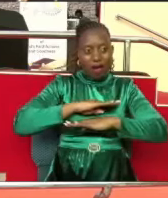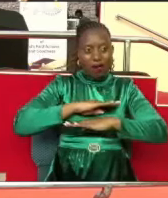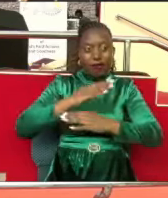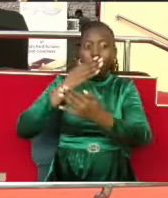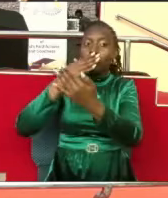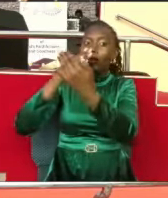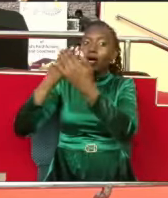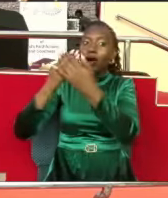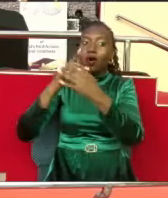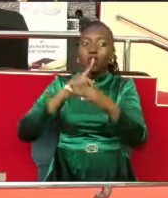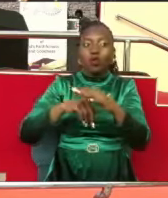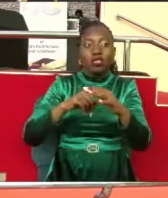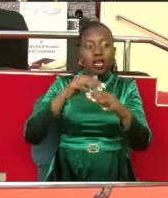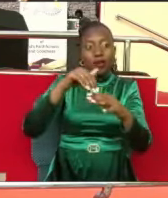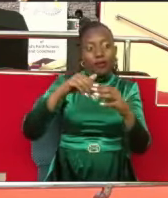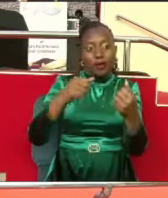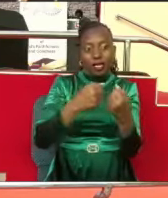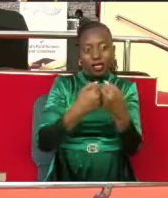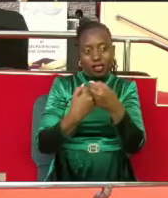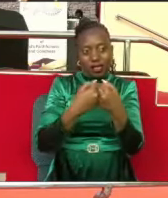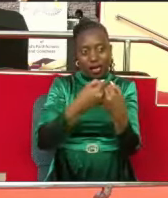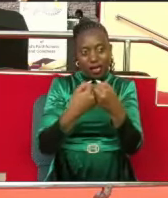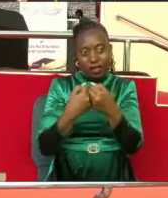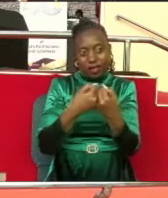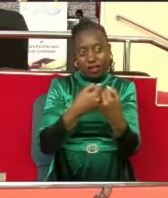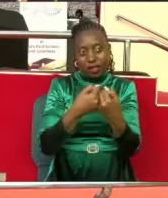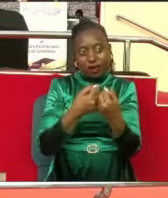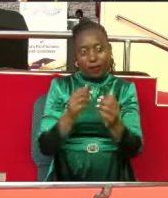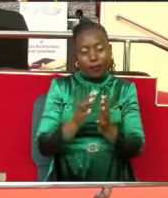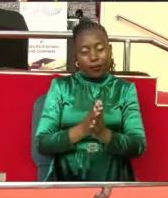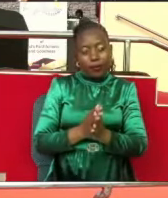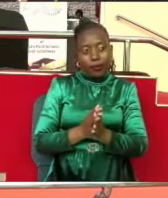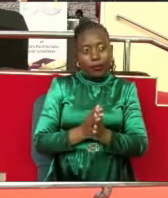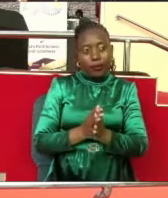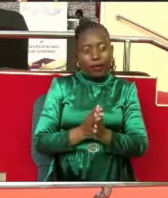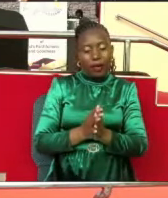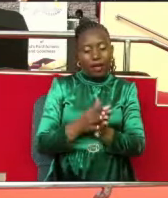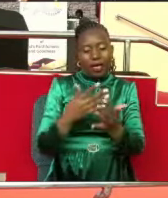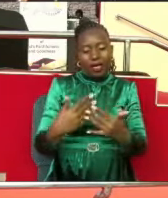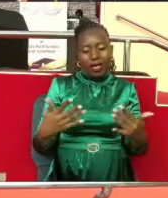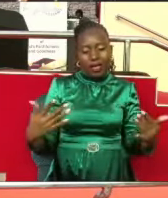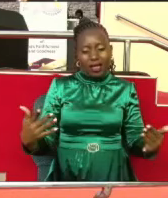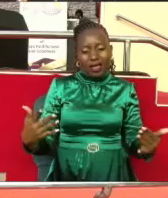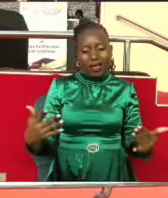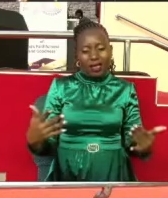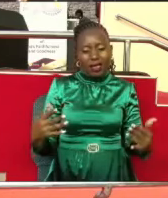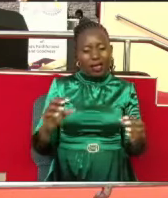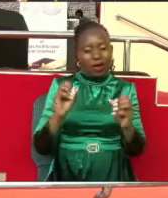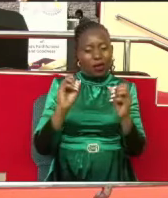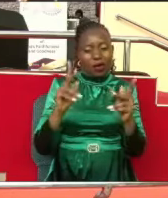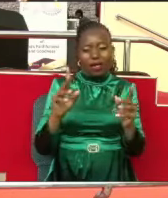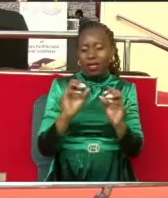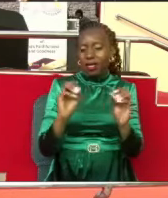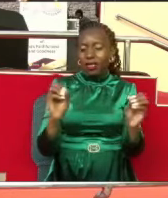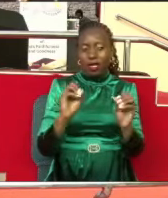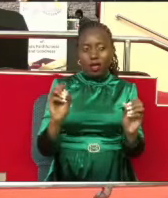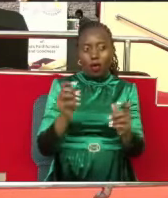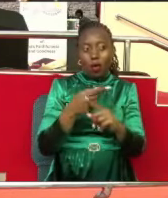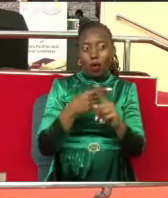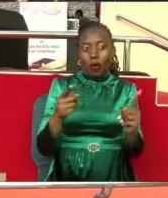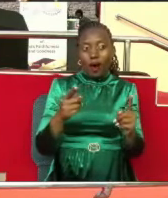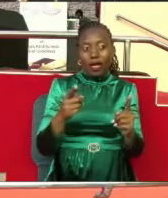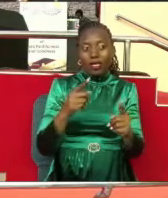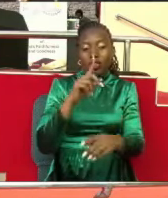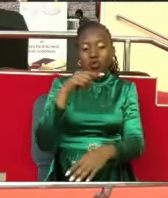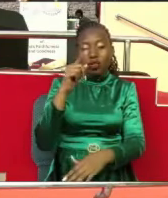Ni wakati kiwango ambacho kimekomaa ya kushukuru Mungu wakati wa changamoto. Things are not adding up but you're saying Lord I will still thank you.